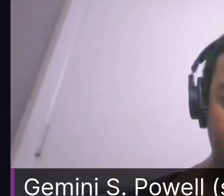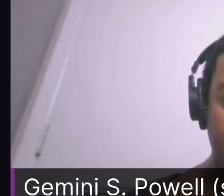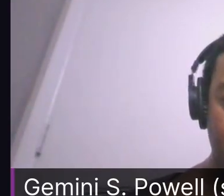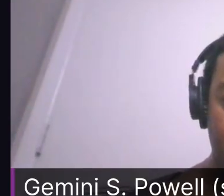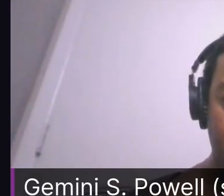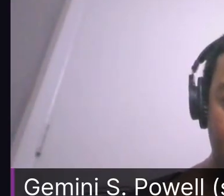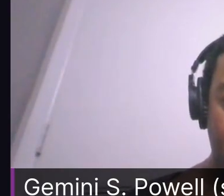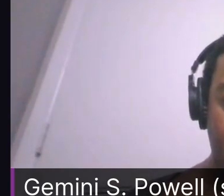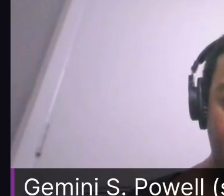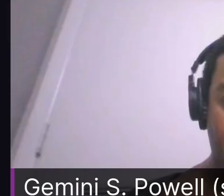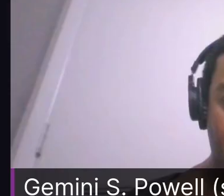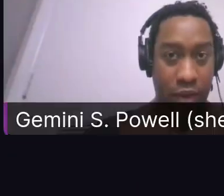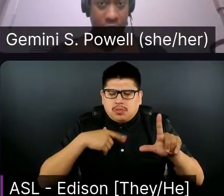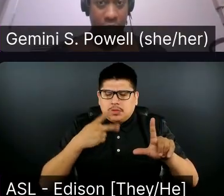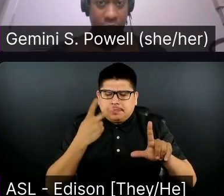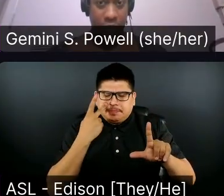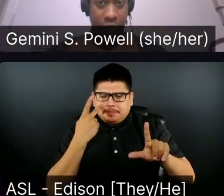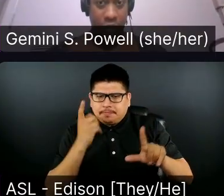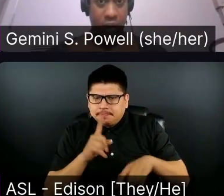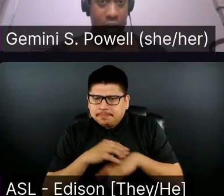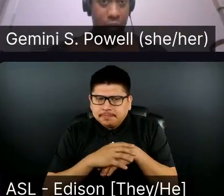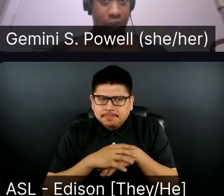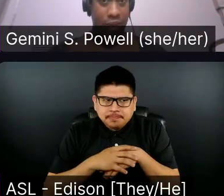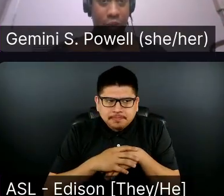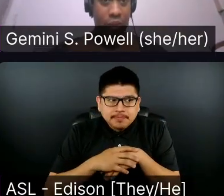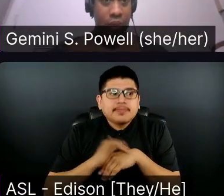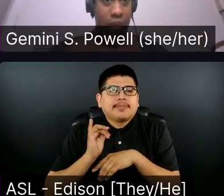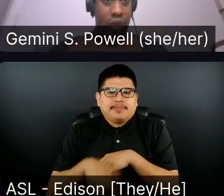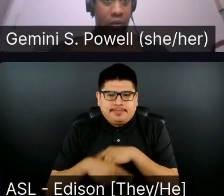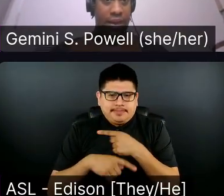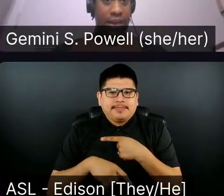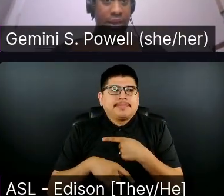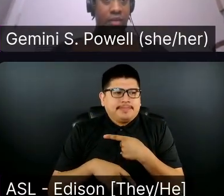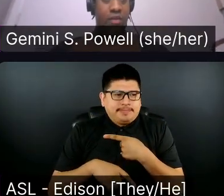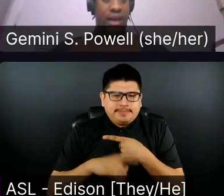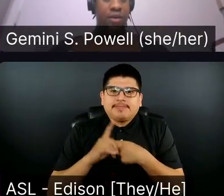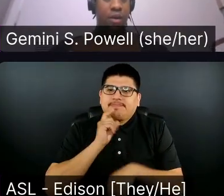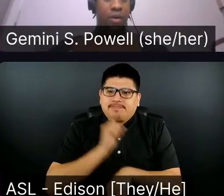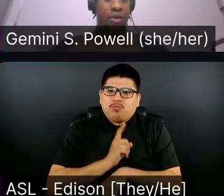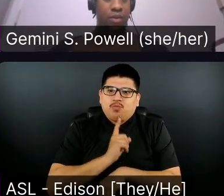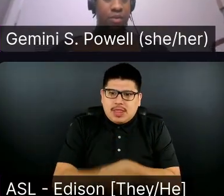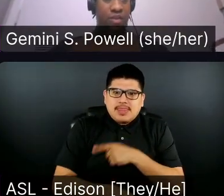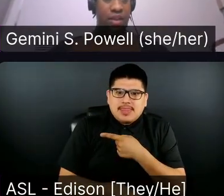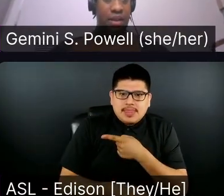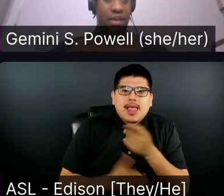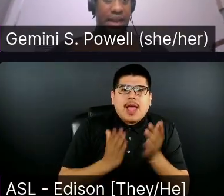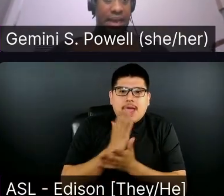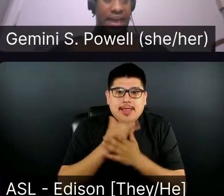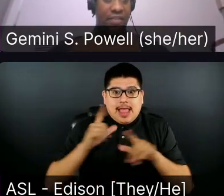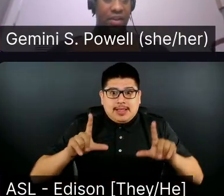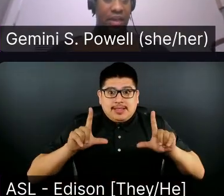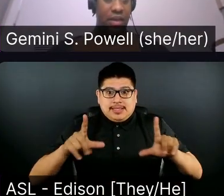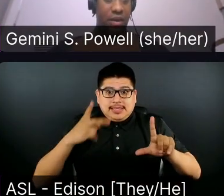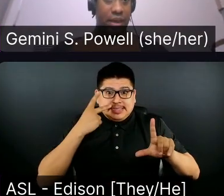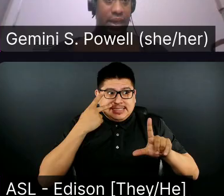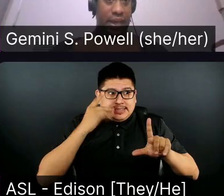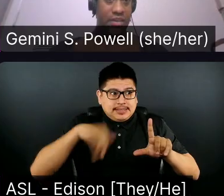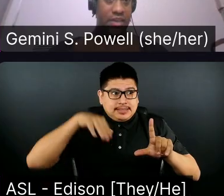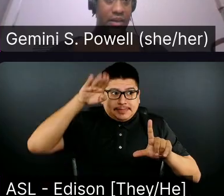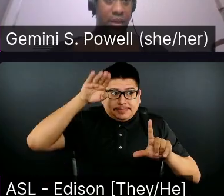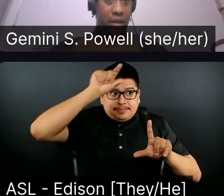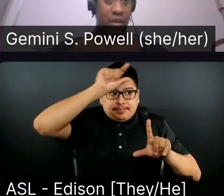here. All right, here we go. All right, and here on the live code, you will see that I have in